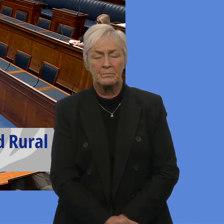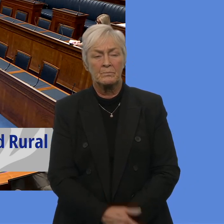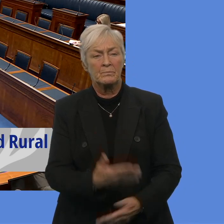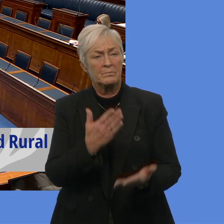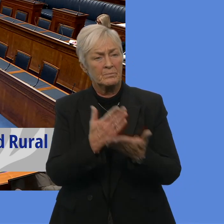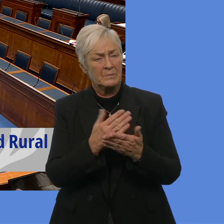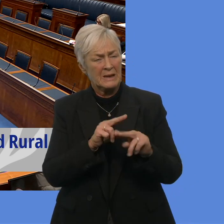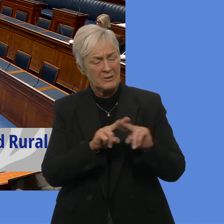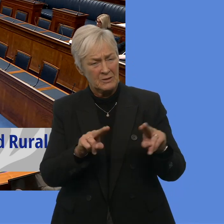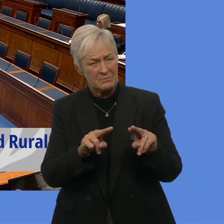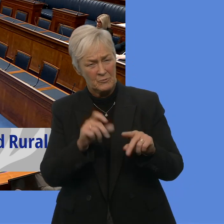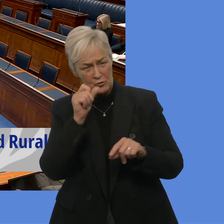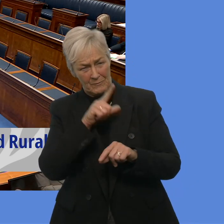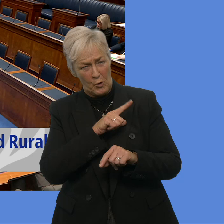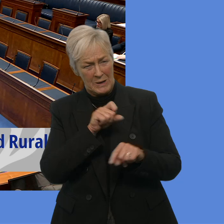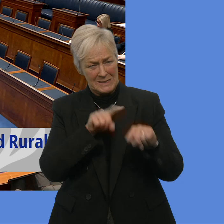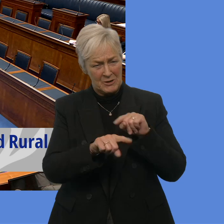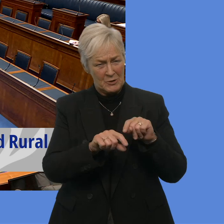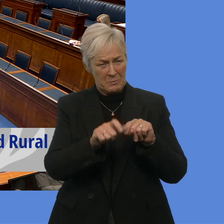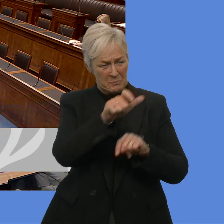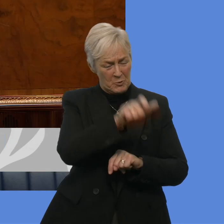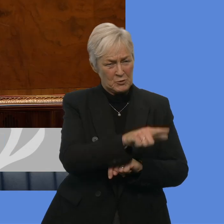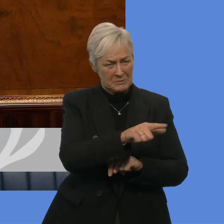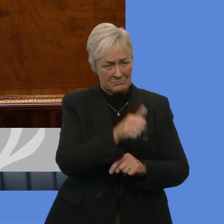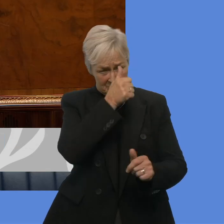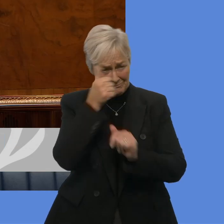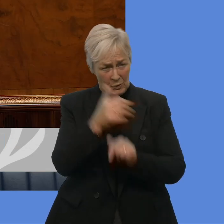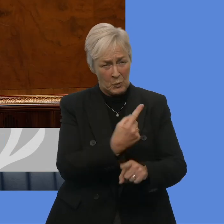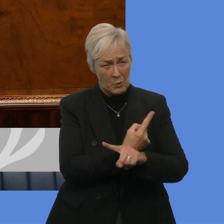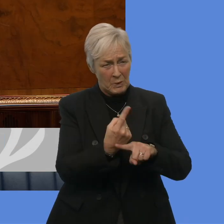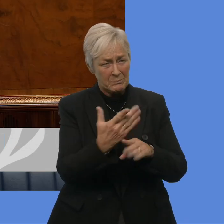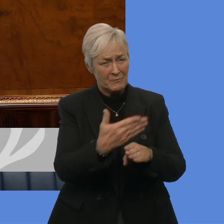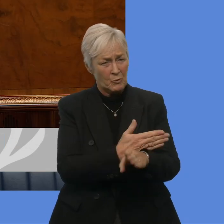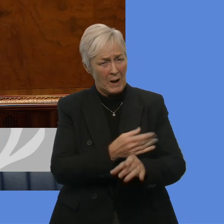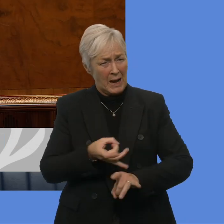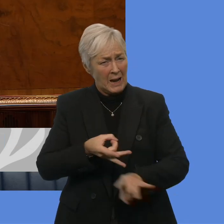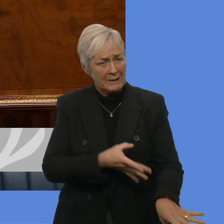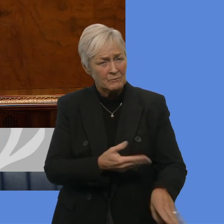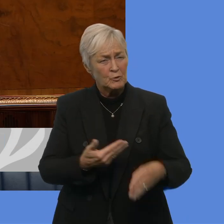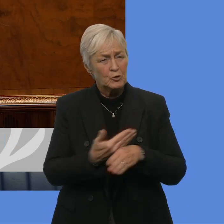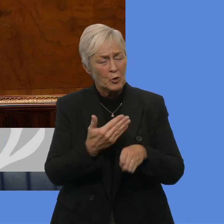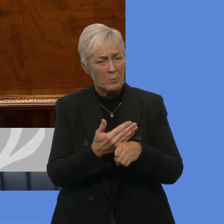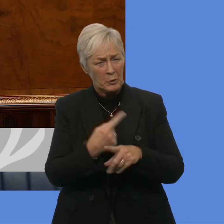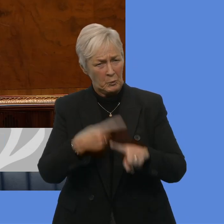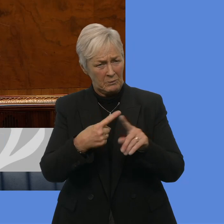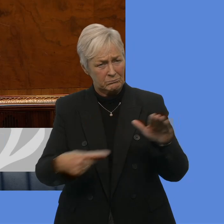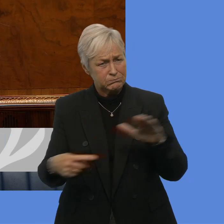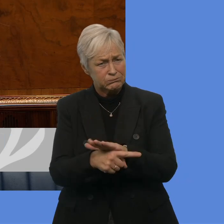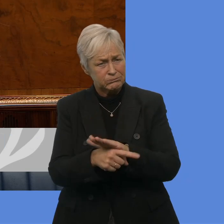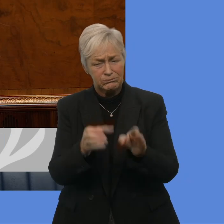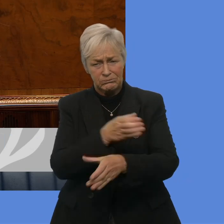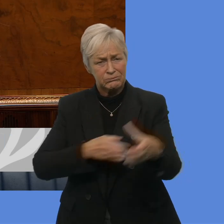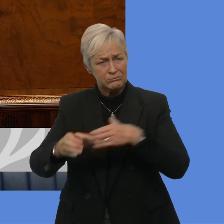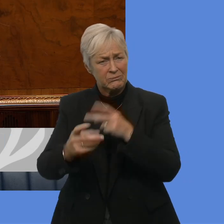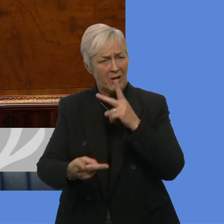not unusual for a special advisor to only want 1 week's notice, or was her swift exit due to another position she may have